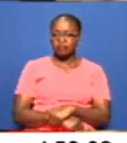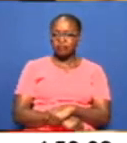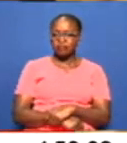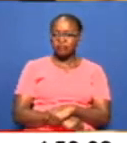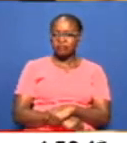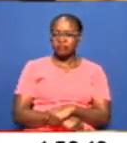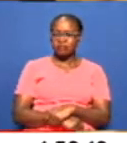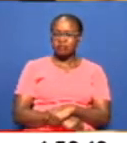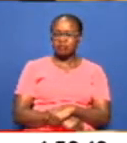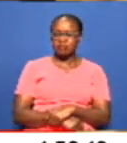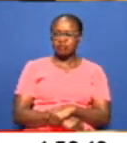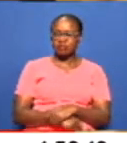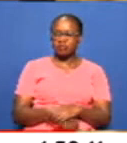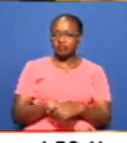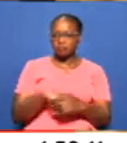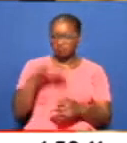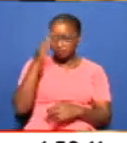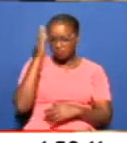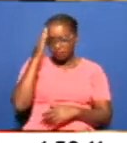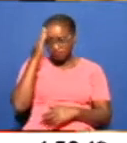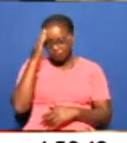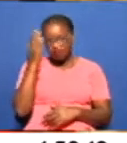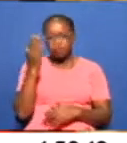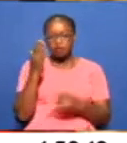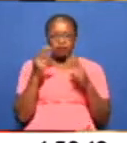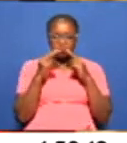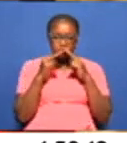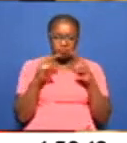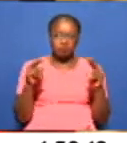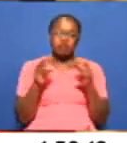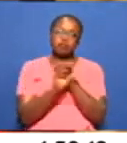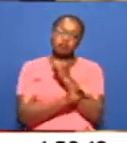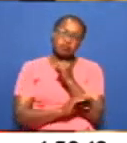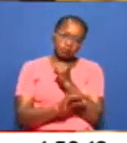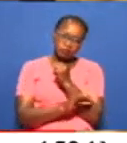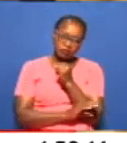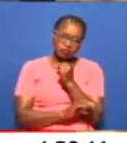a peaceful country. We have a peaceful country